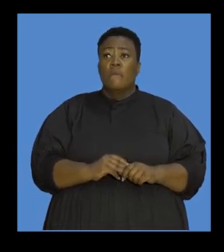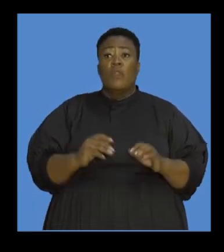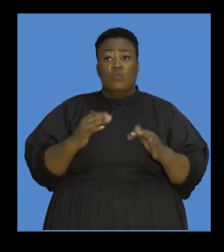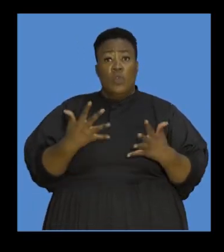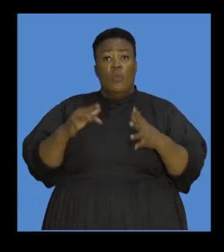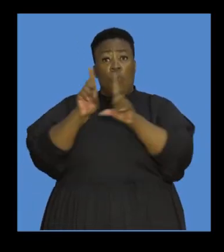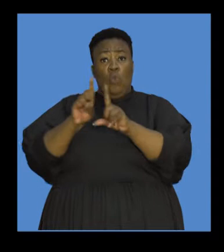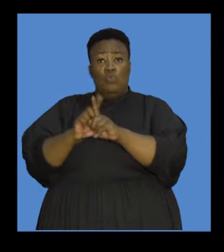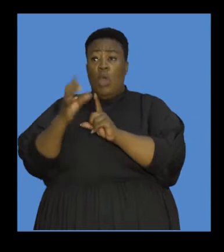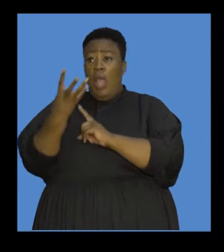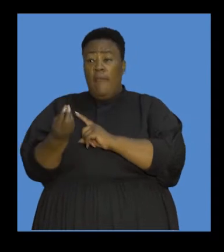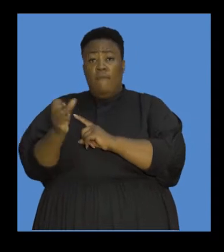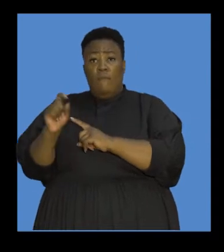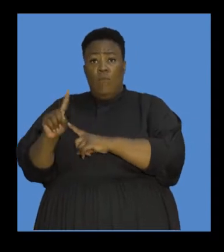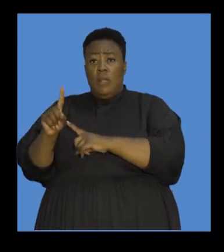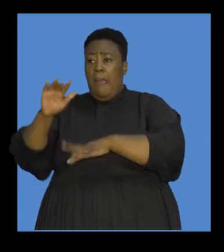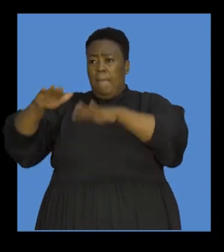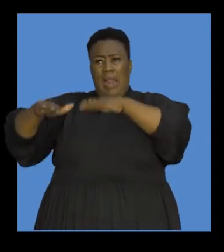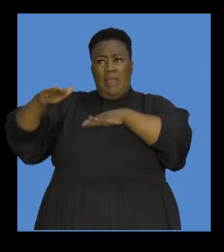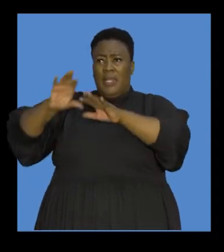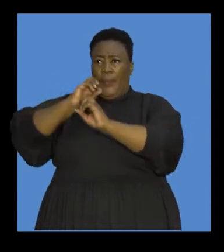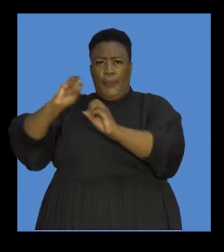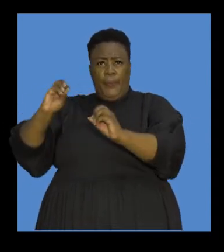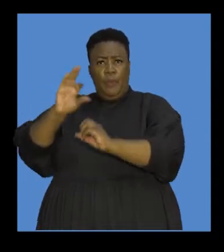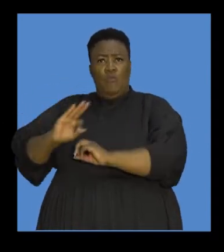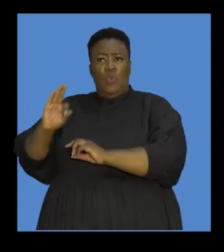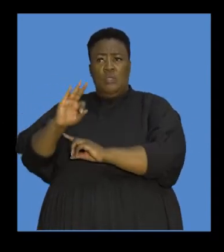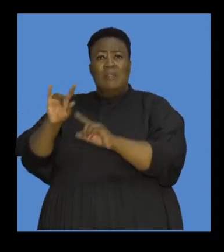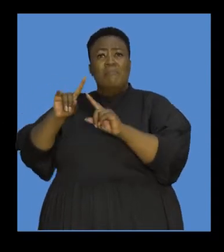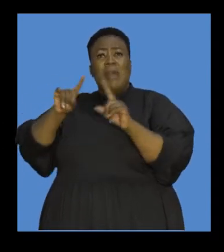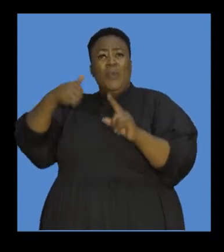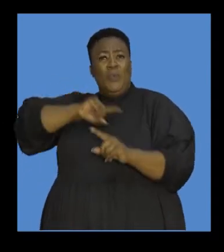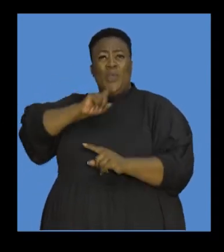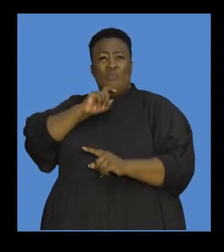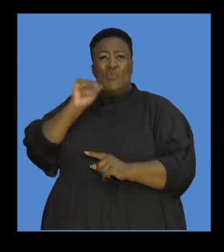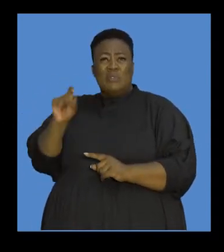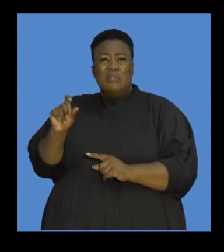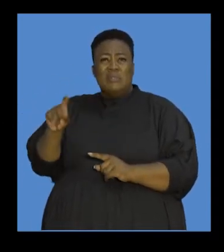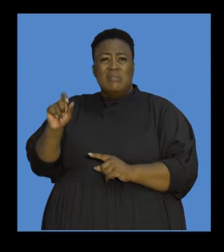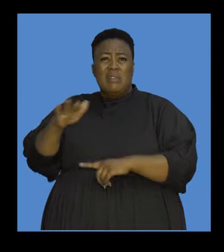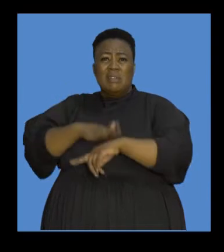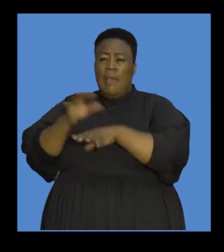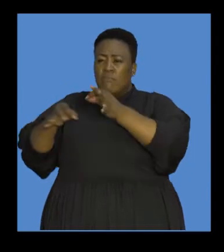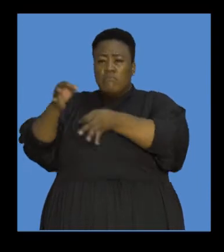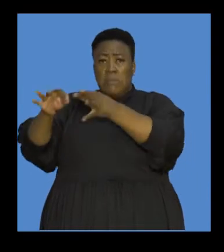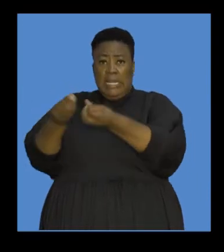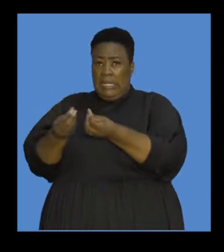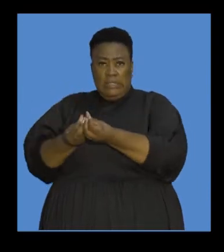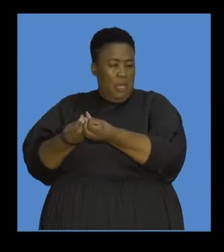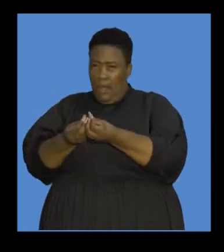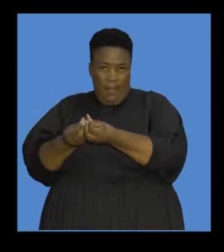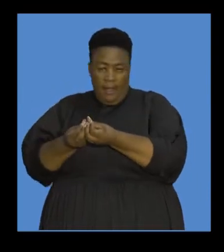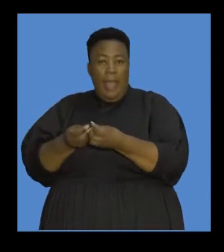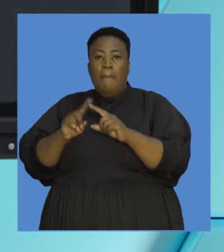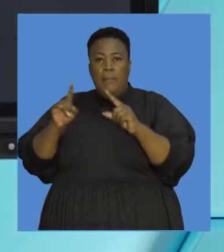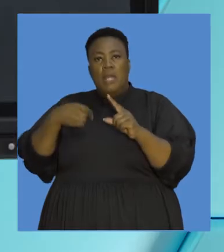we also get unbalanced forces. Now, we don't use unbalanced forces when we describe things. I'm using this just to